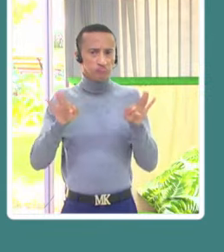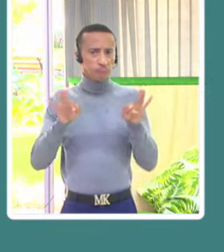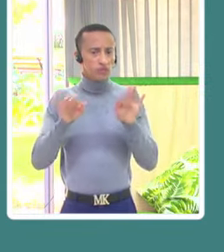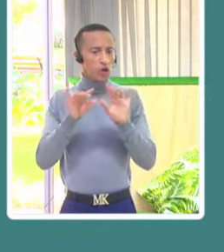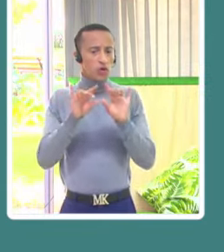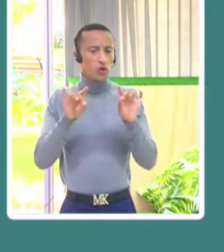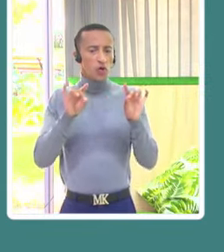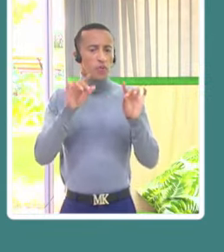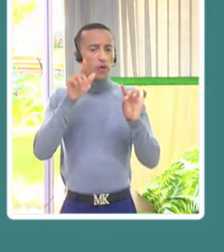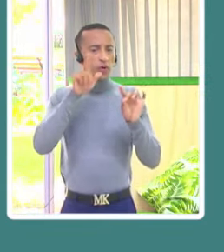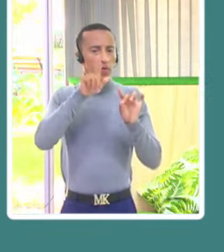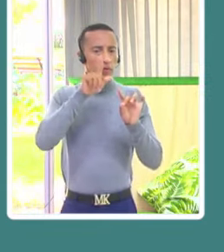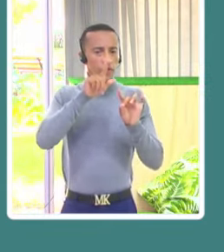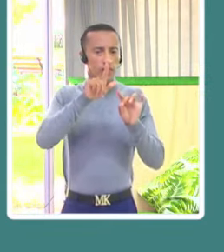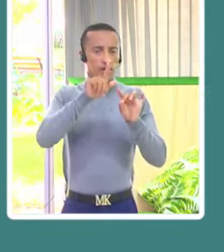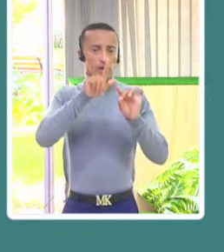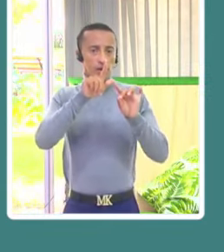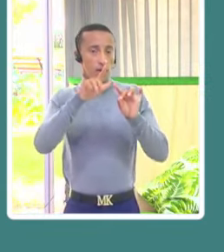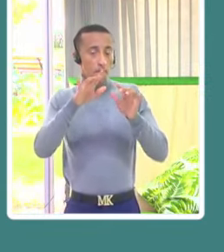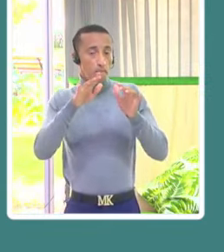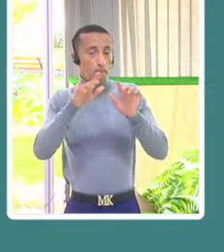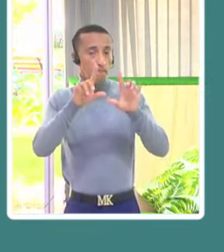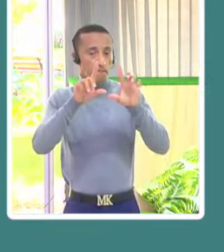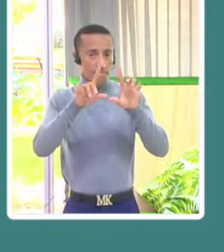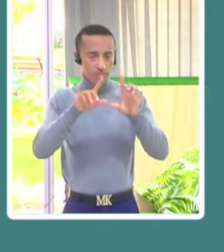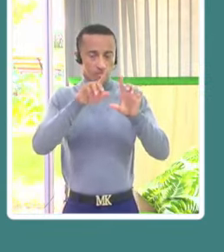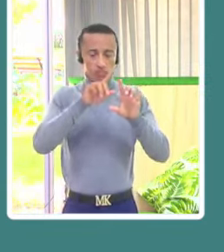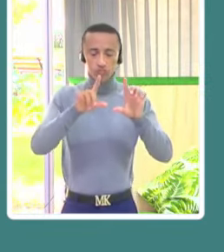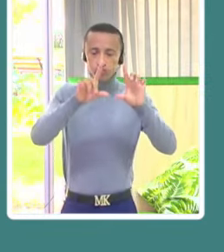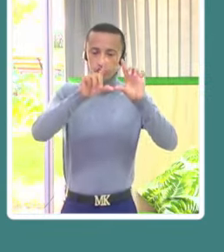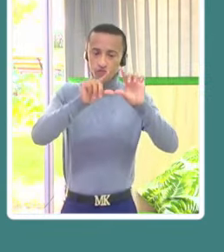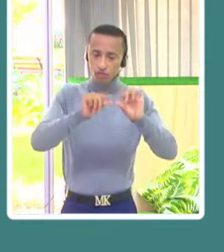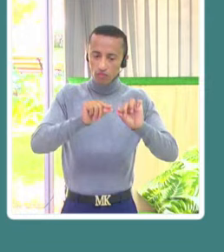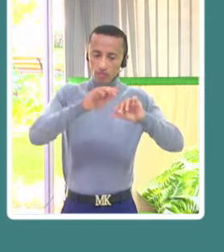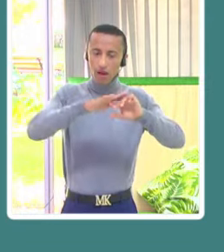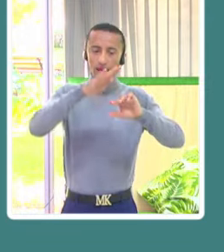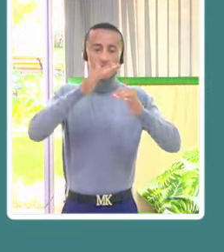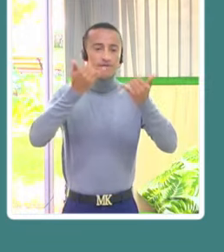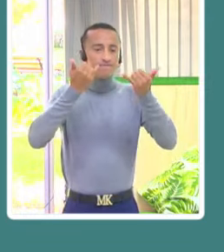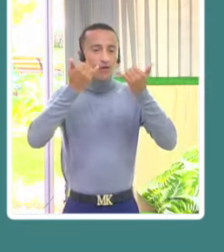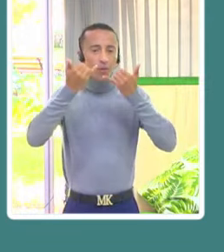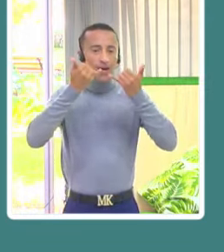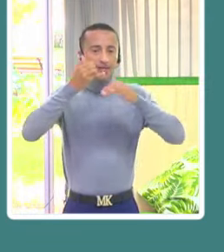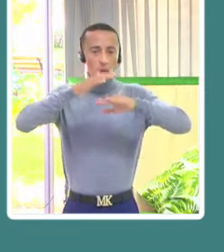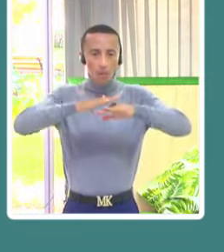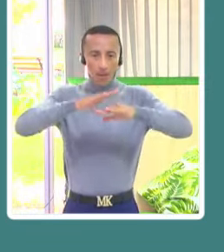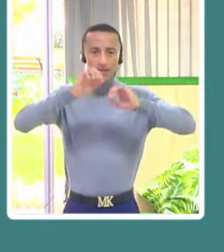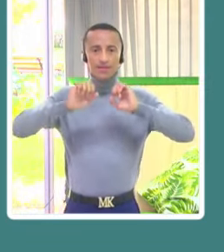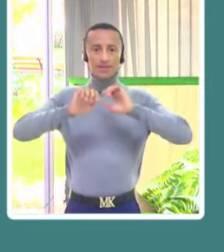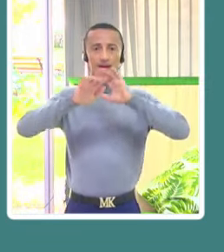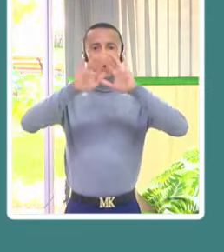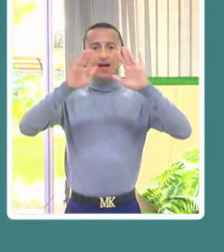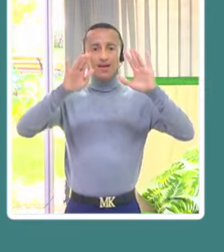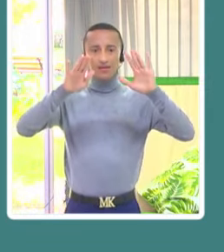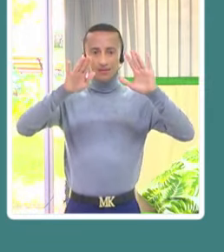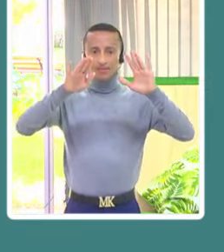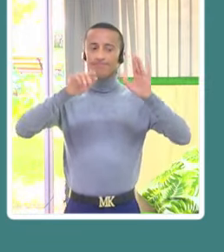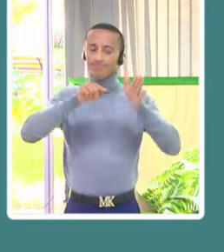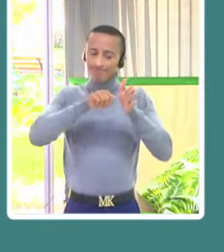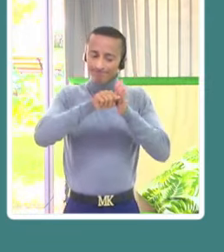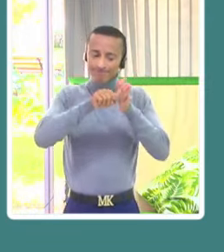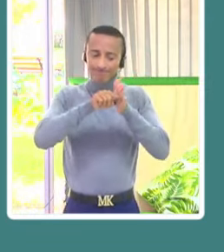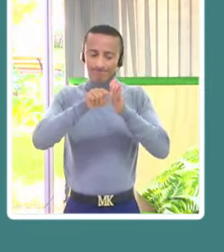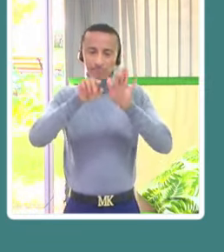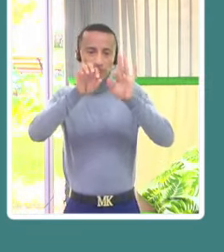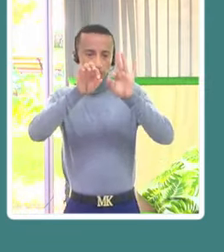gaps across different sectors. I'll give you a concrete example. In India